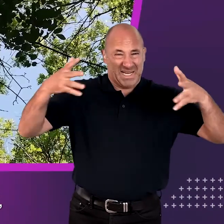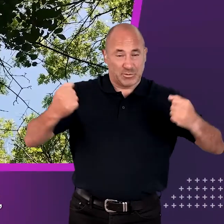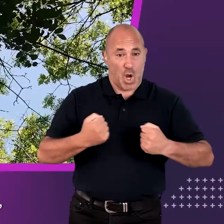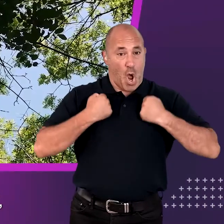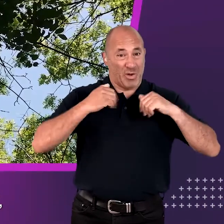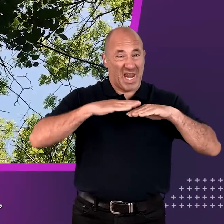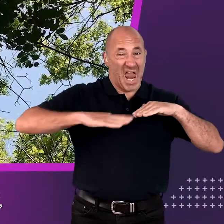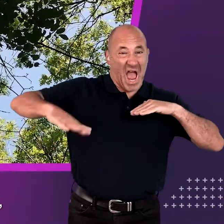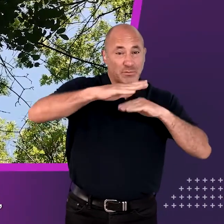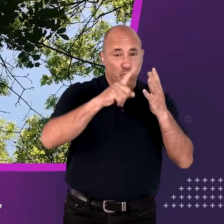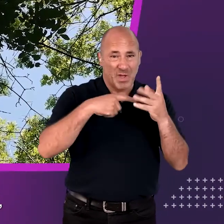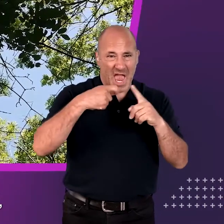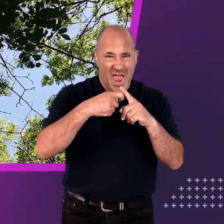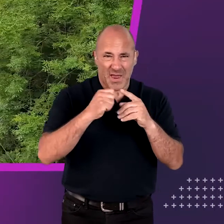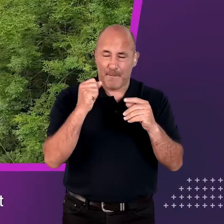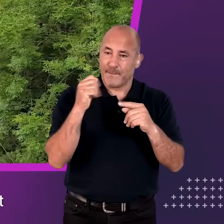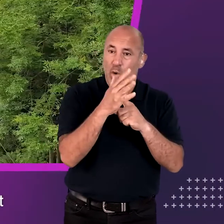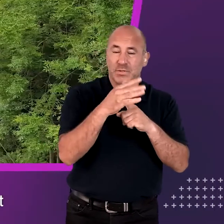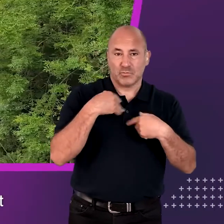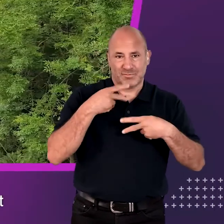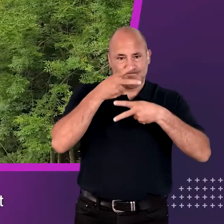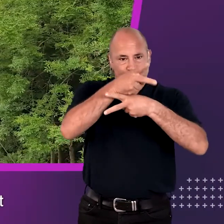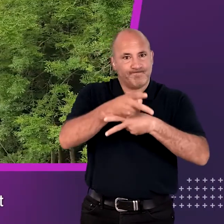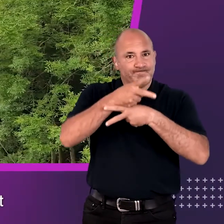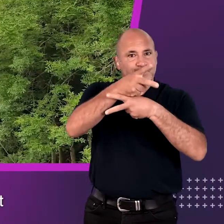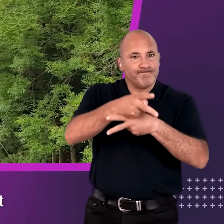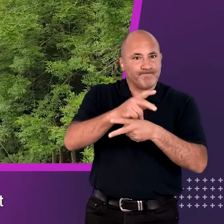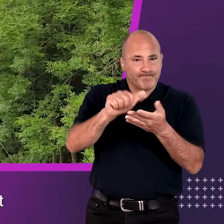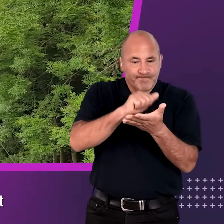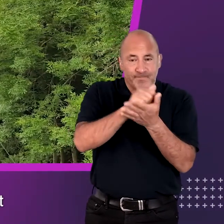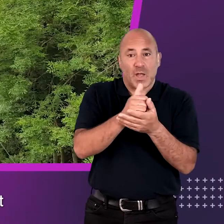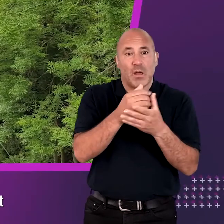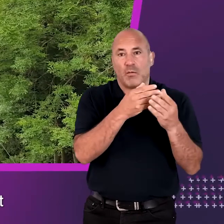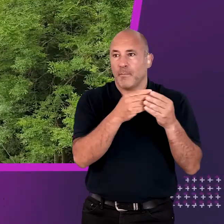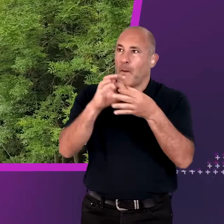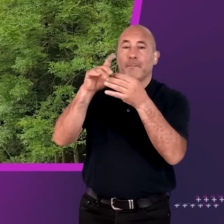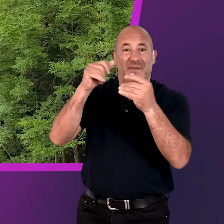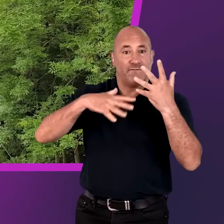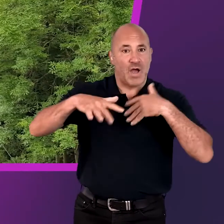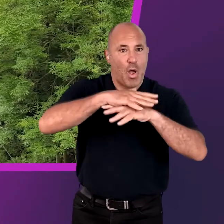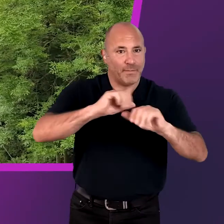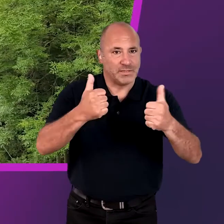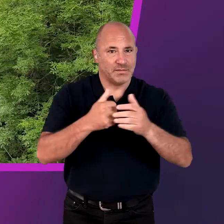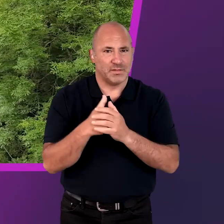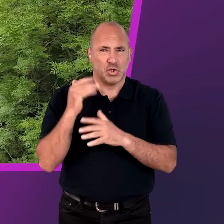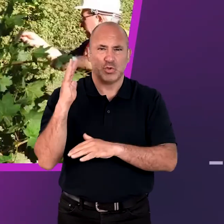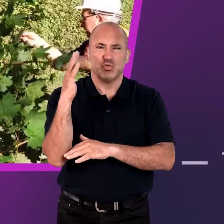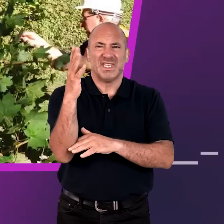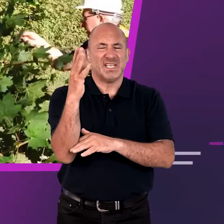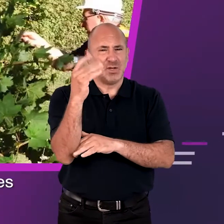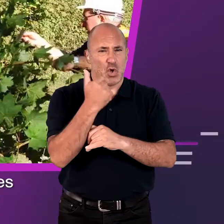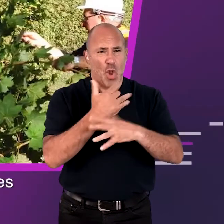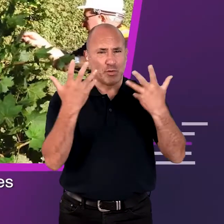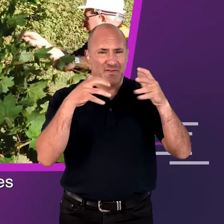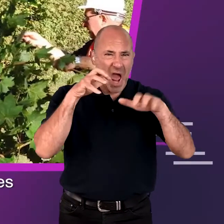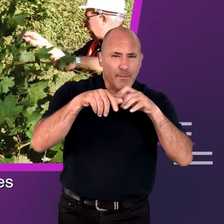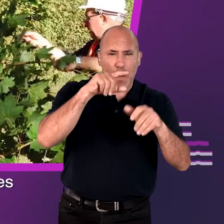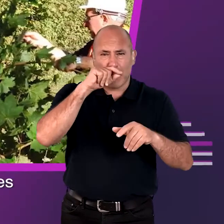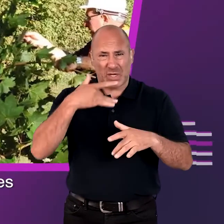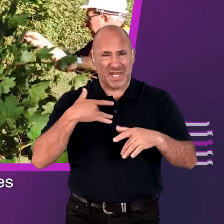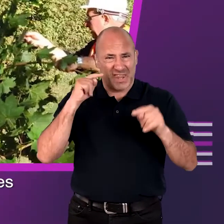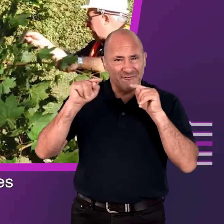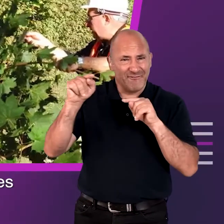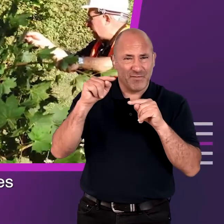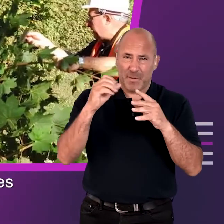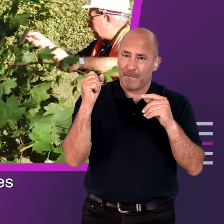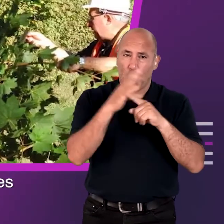one of the biggest landowners in the UK, and it's important that we manage the land in a way that helps the environment. Trees are home to many